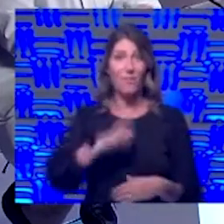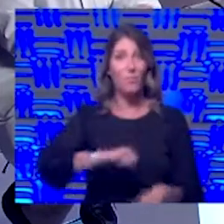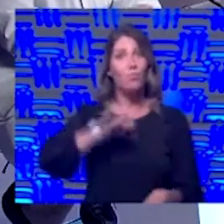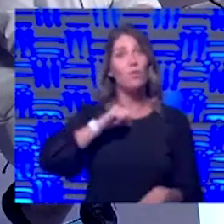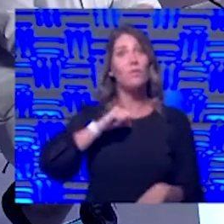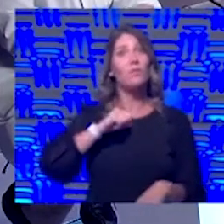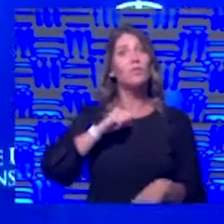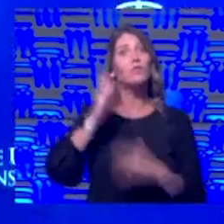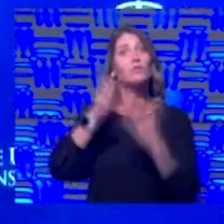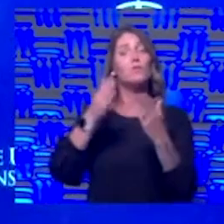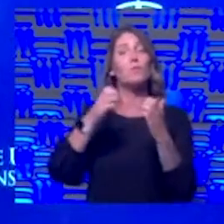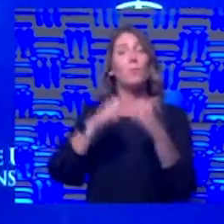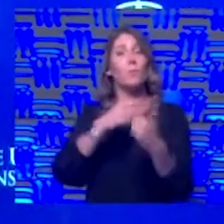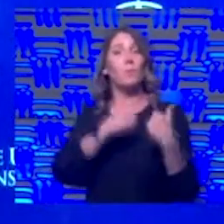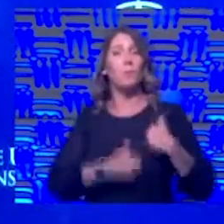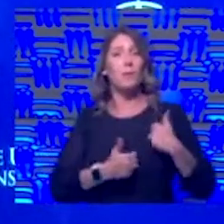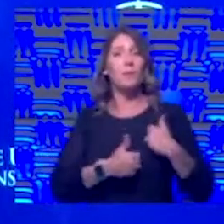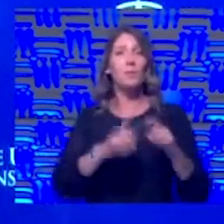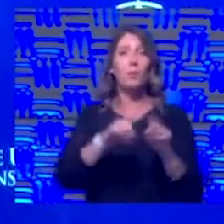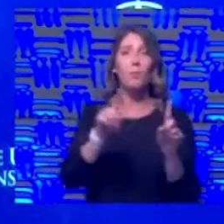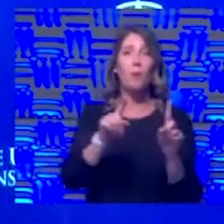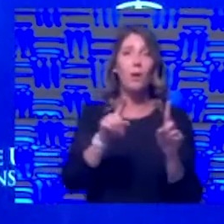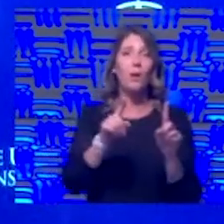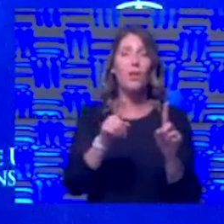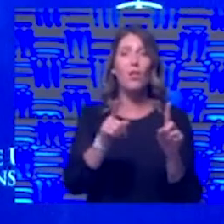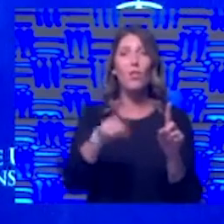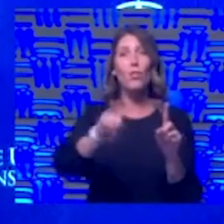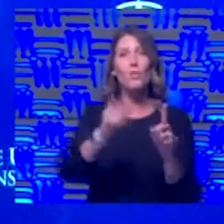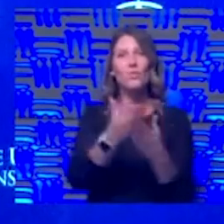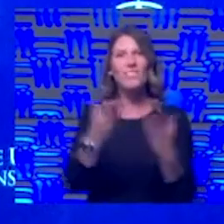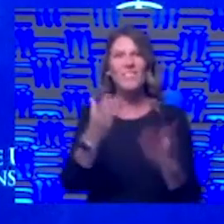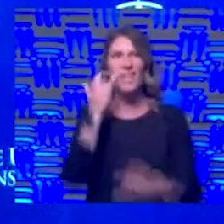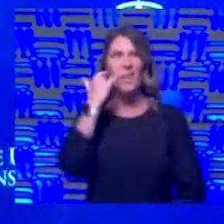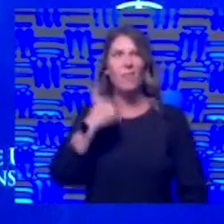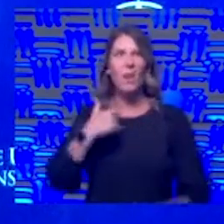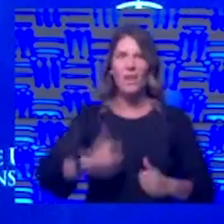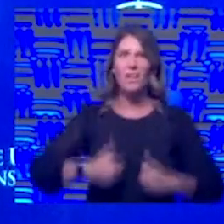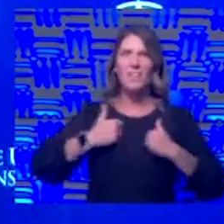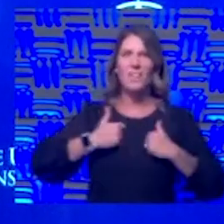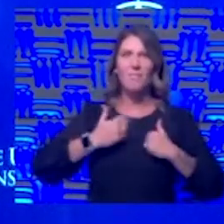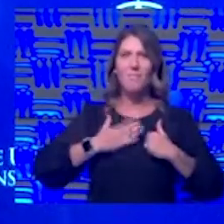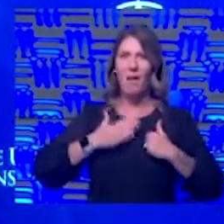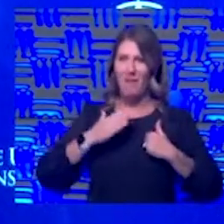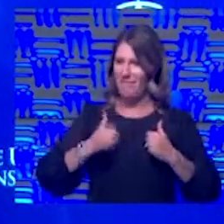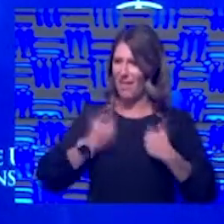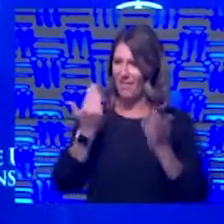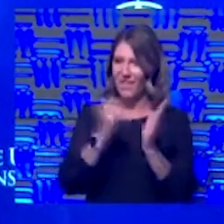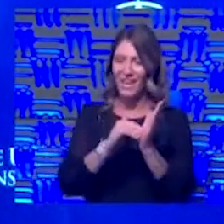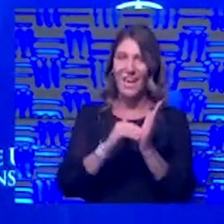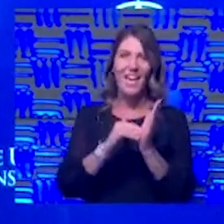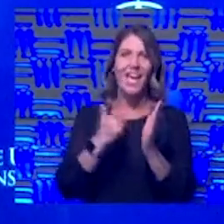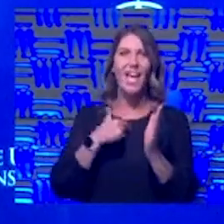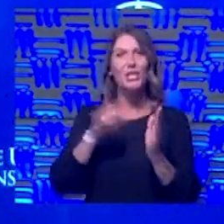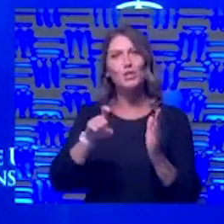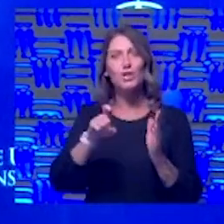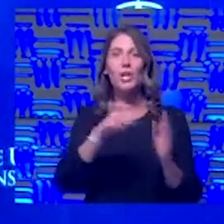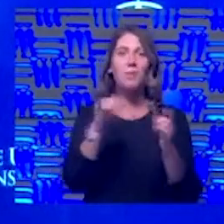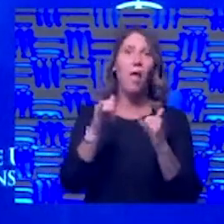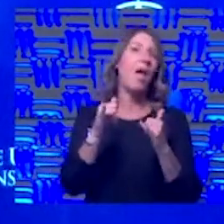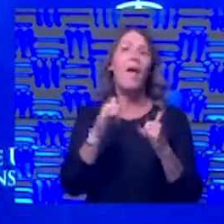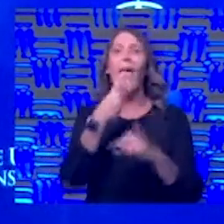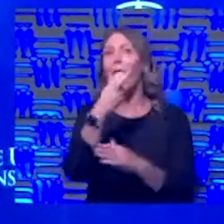in the military. Those are some of those things where you said, what would I have done if I lived my life over? Yeah, I should have done that. I should have played high school football.